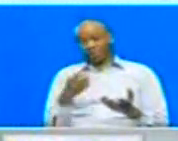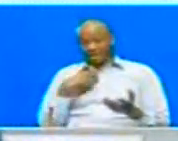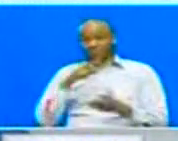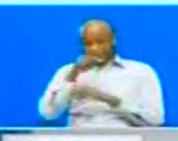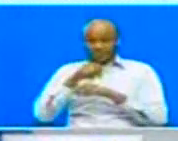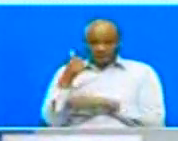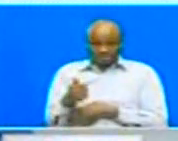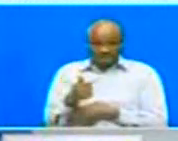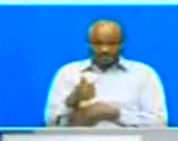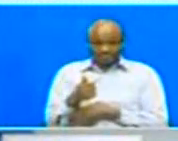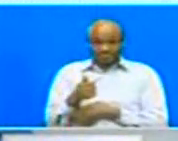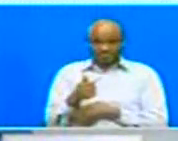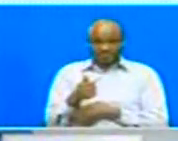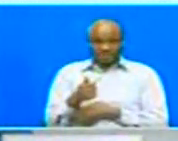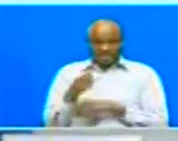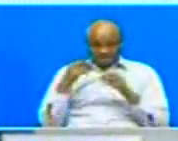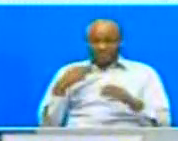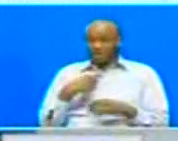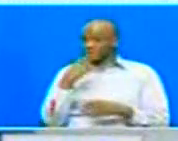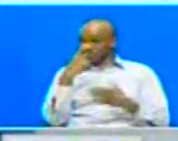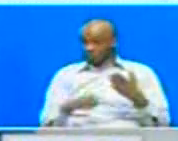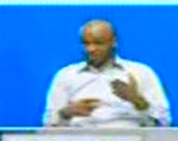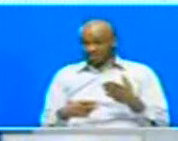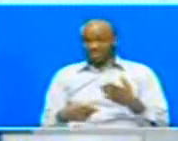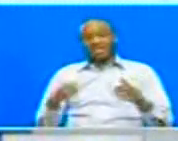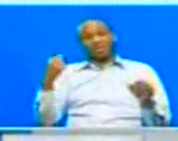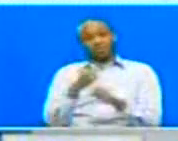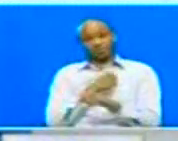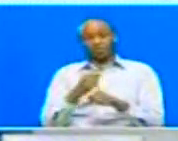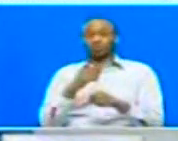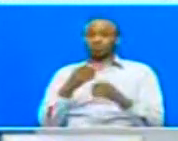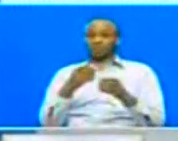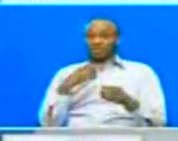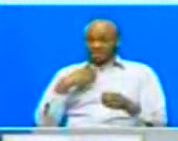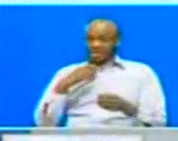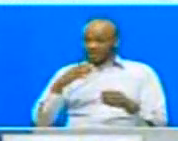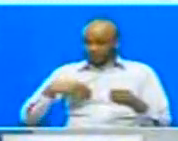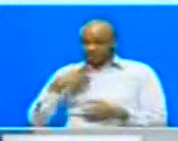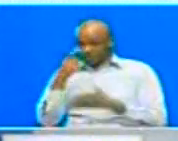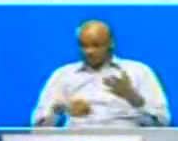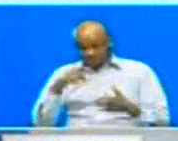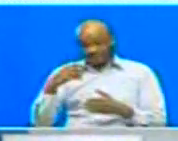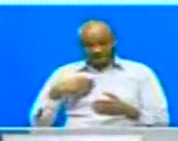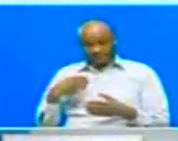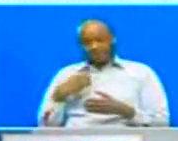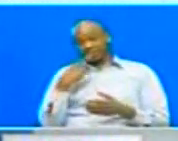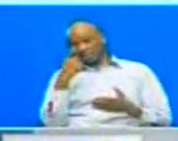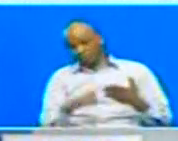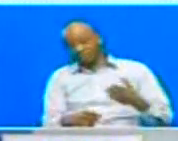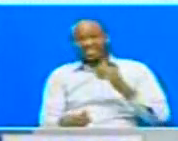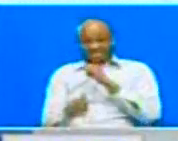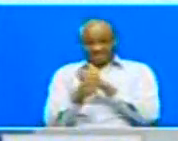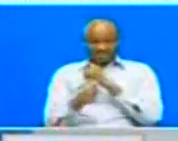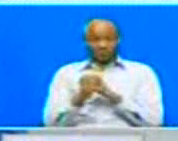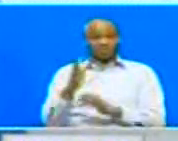principle, which, if I were to quote, cannot be claimed by a refugee for whom there are reasonable grounds for regarding as a danger